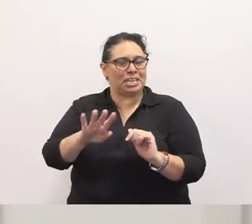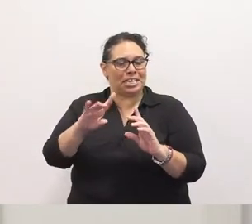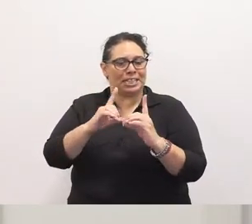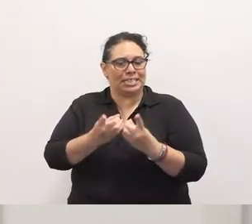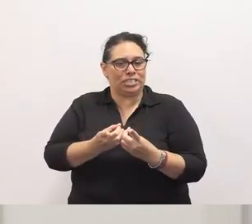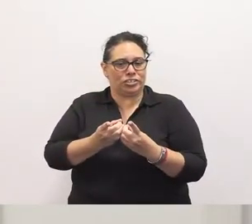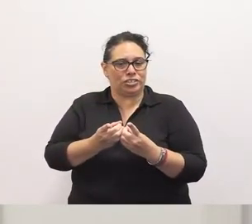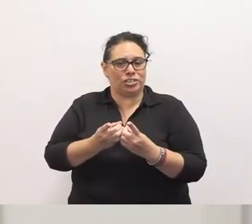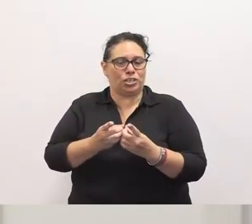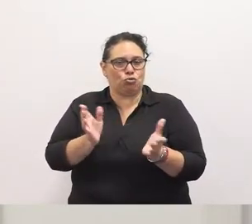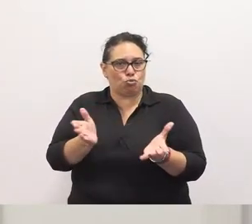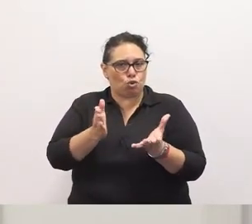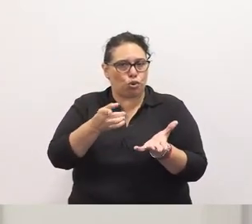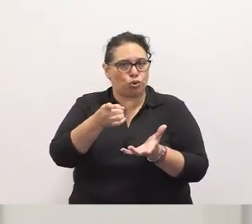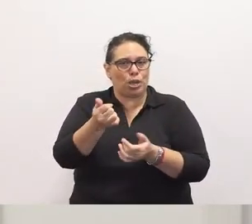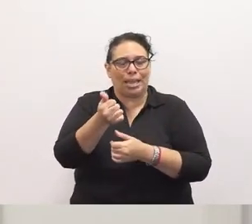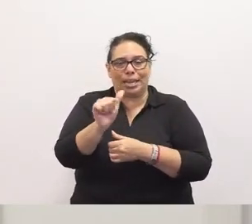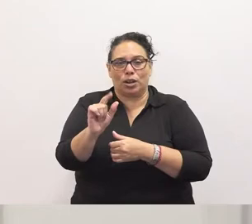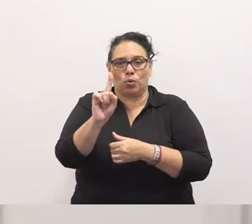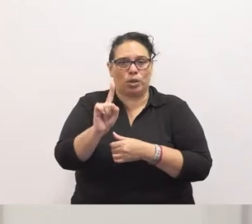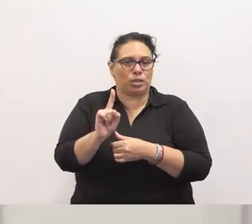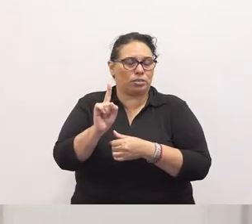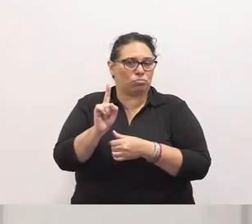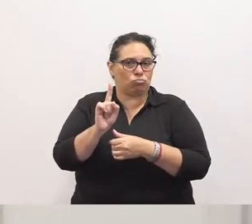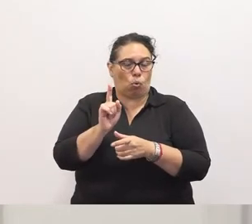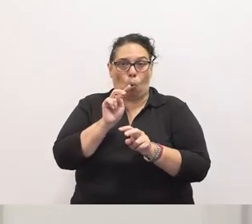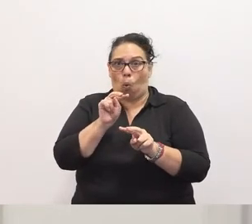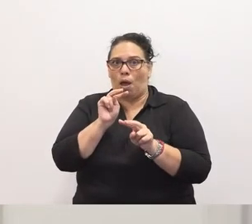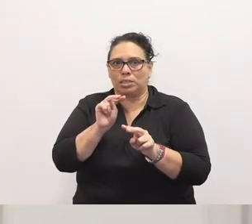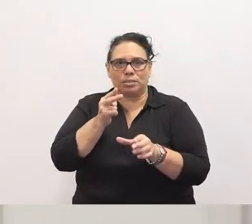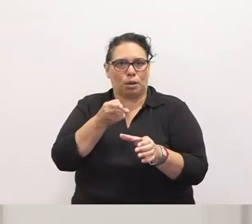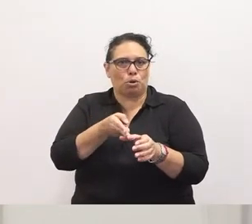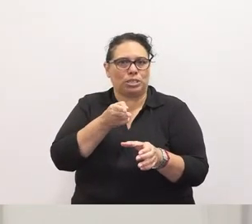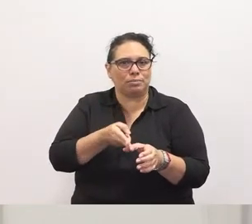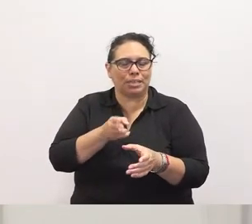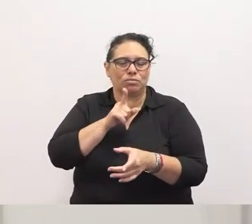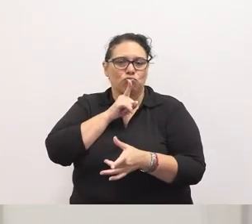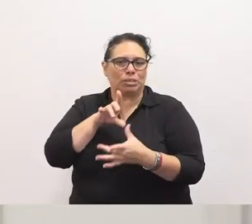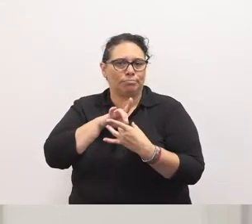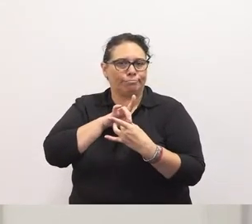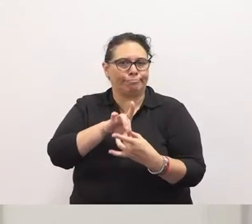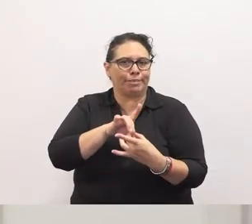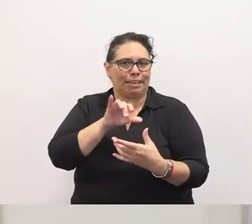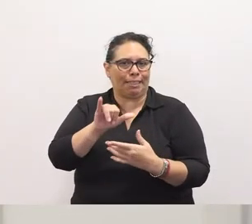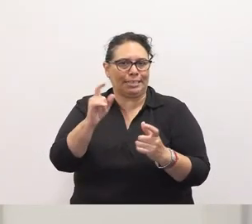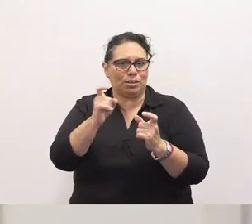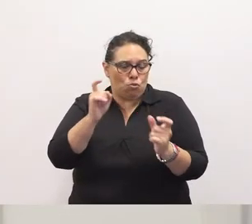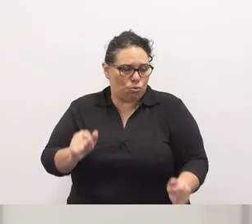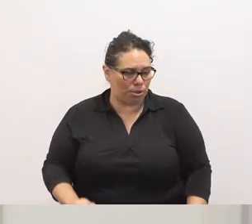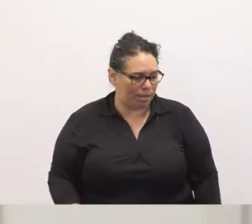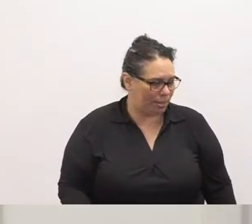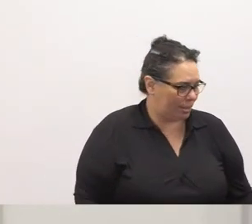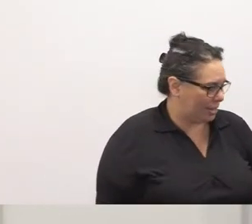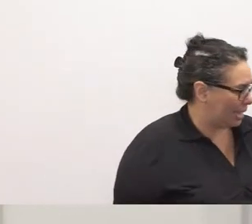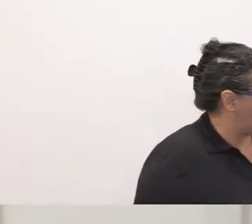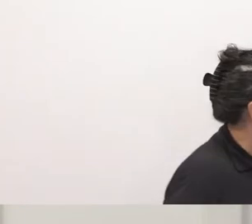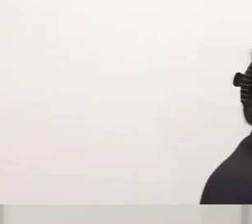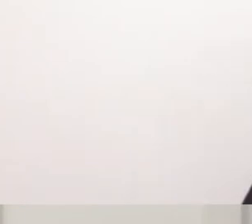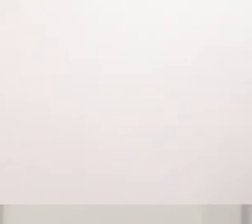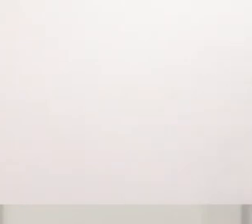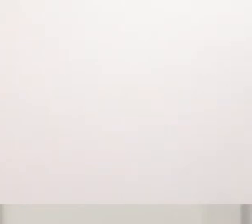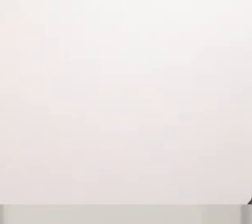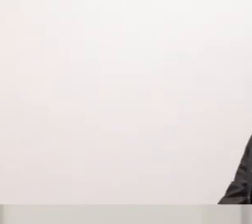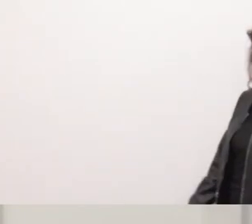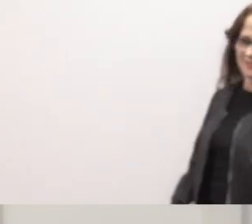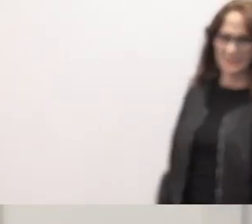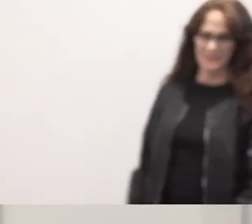encourage you and anybody who's watching to participate and to really be a part of that celebration. And some of the ways that you can do